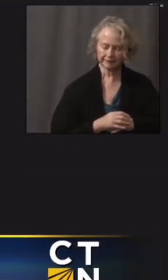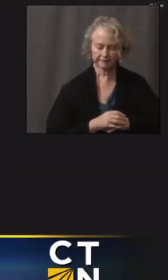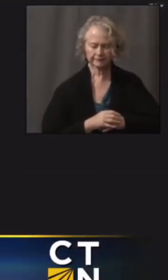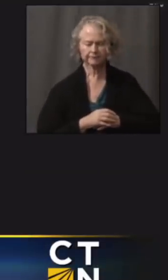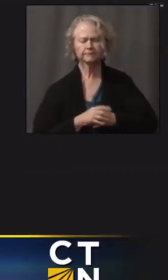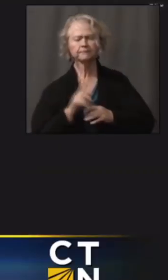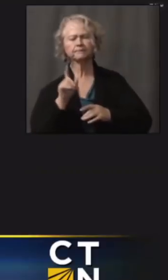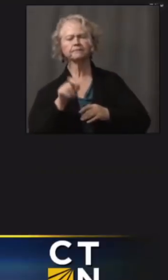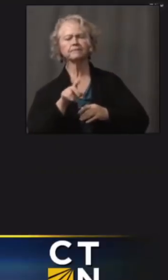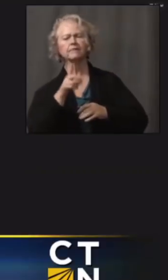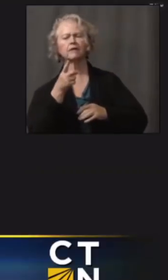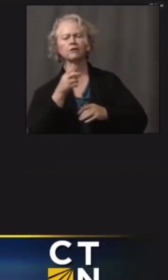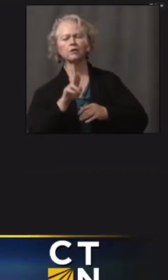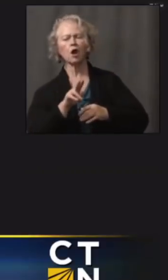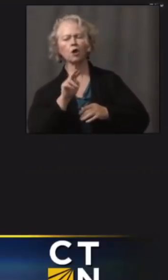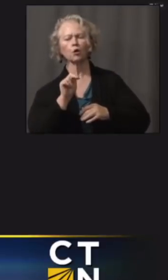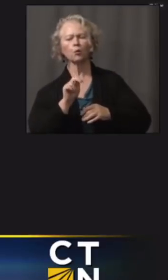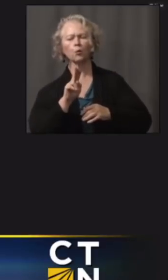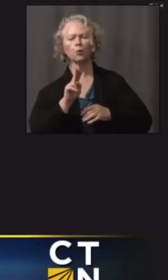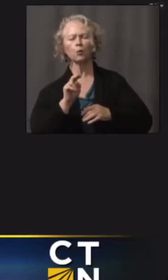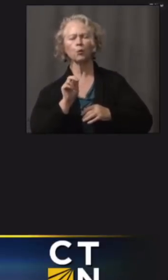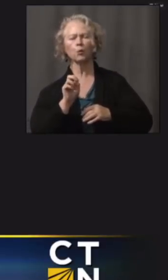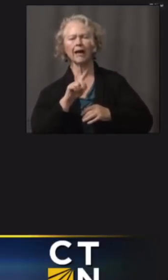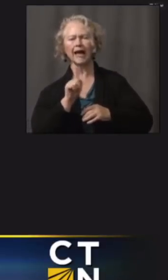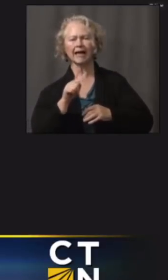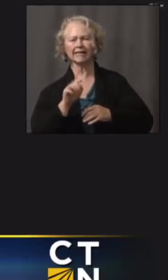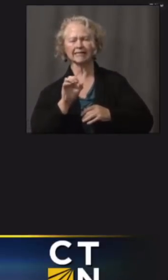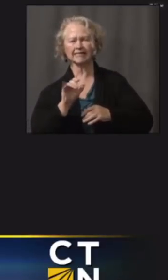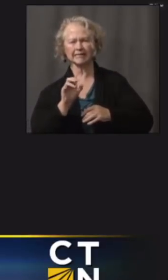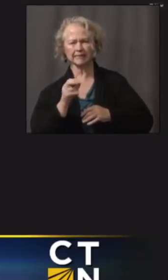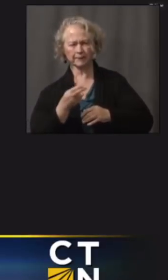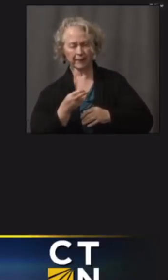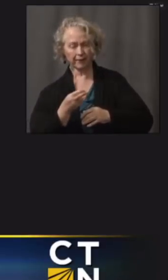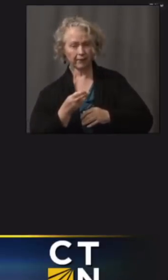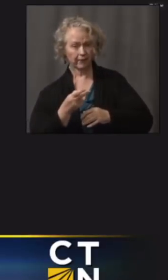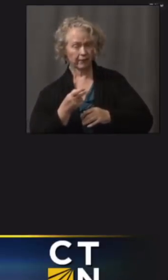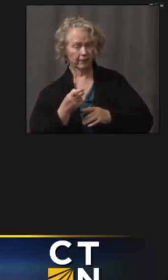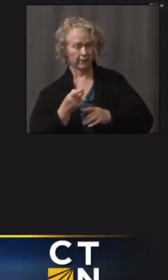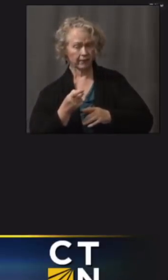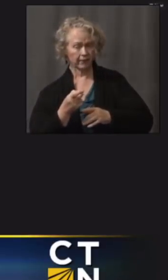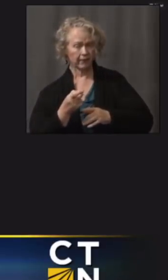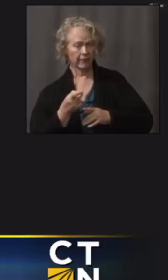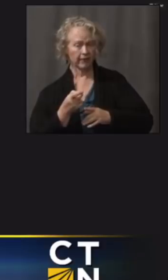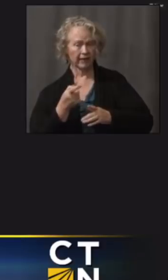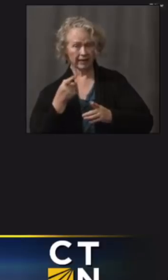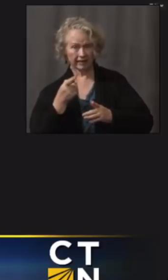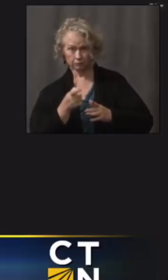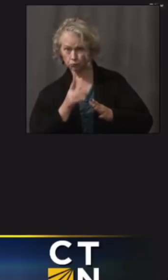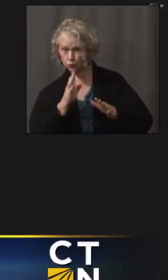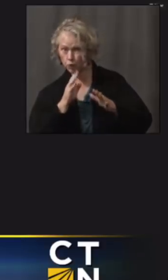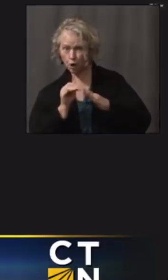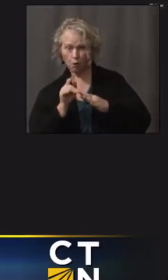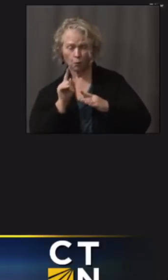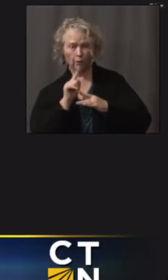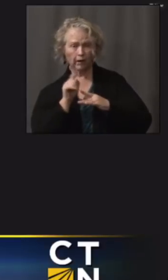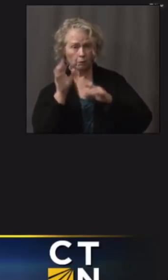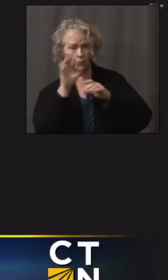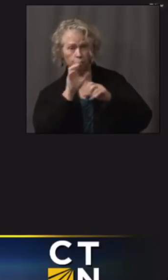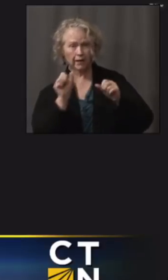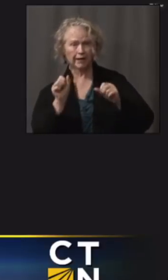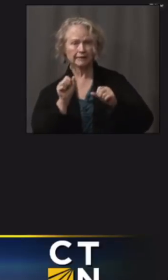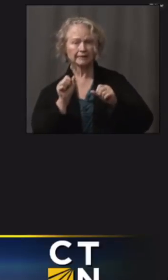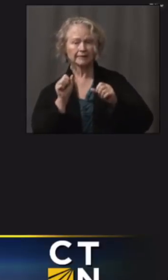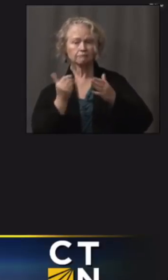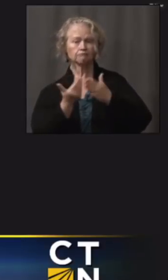So, Dr. Nunez-Smith, explain to me, have you got to meet or talk to President-elect Biden, and how does